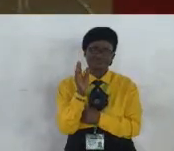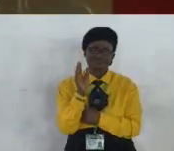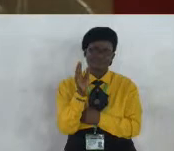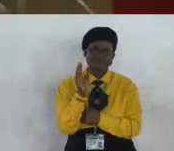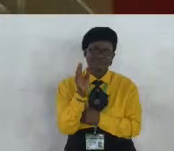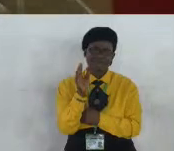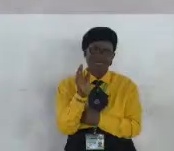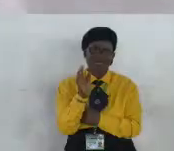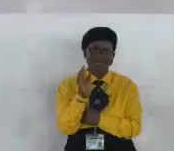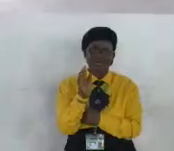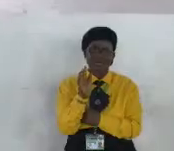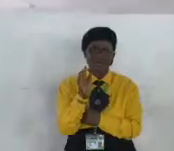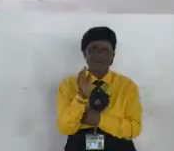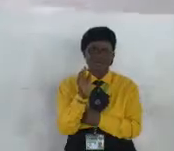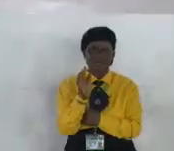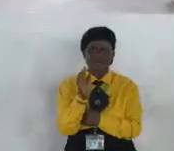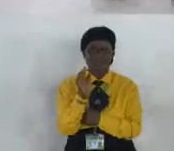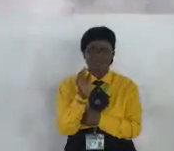Amoshekerendra,